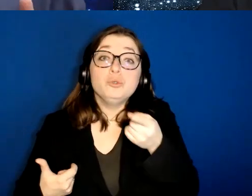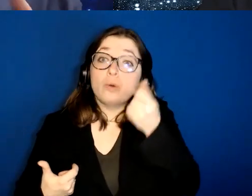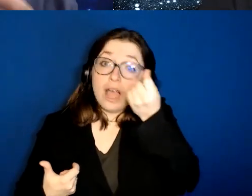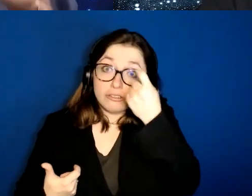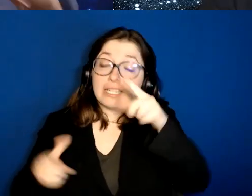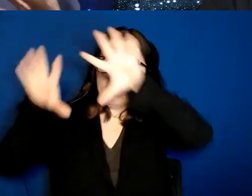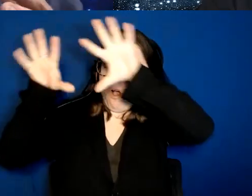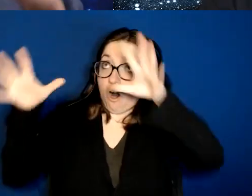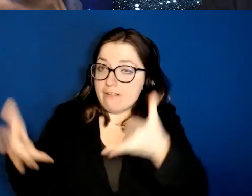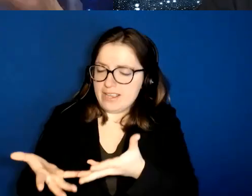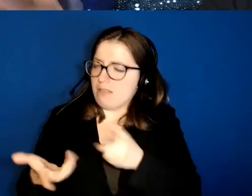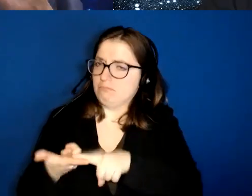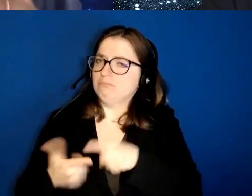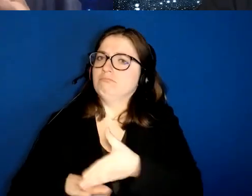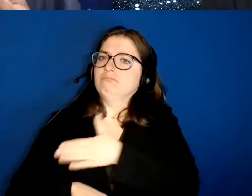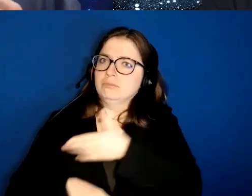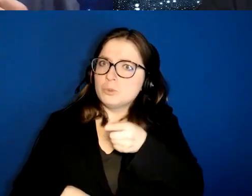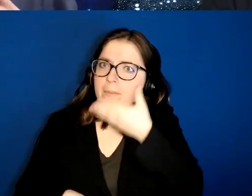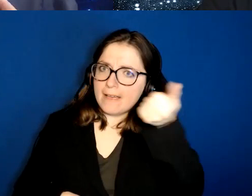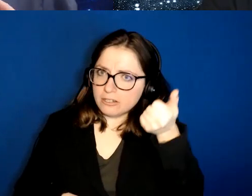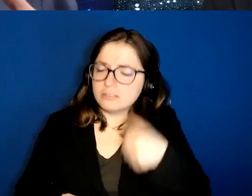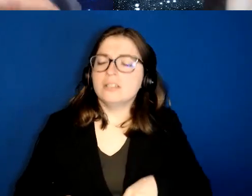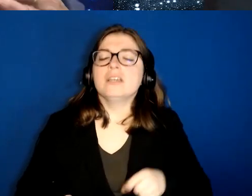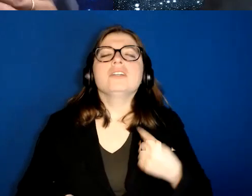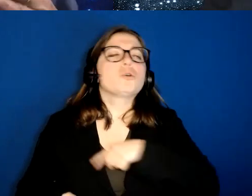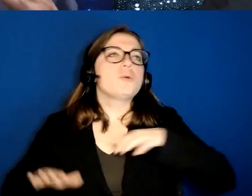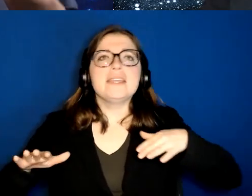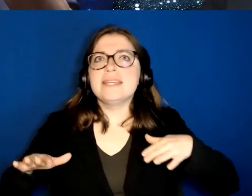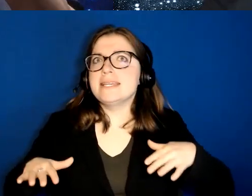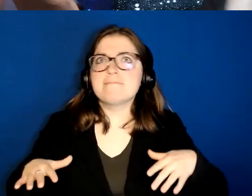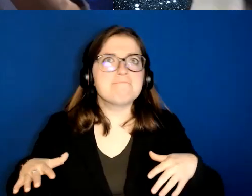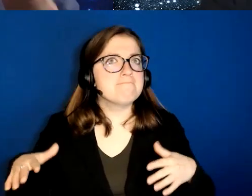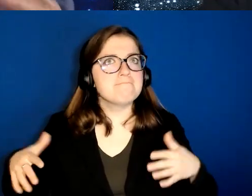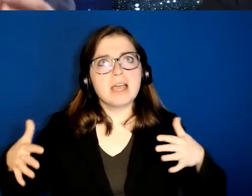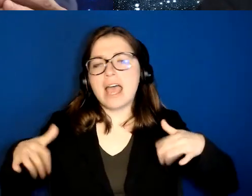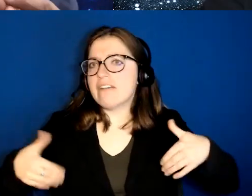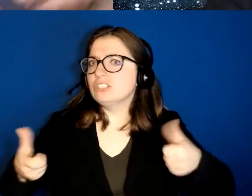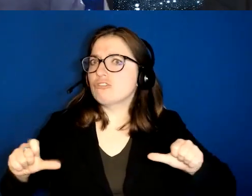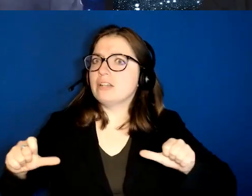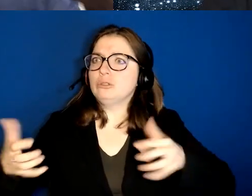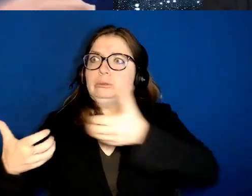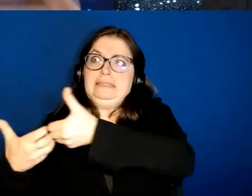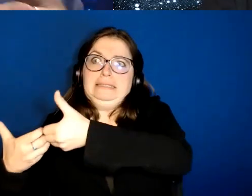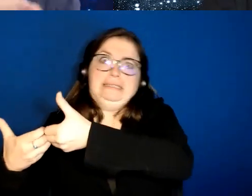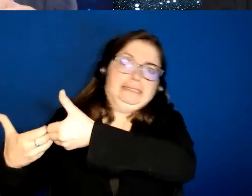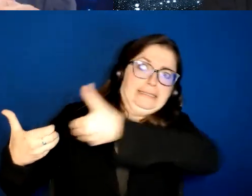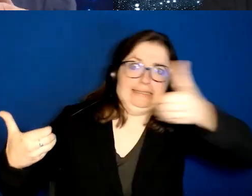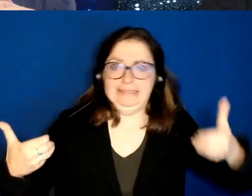off. So we try, we have not tried to create a separate cyber track that's